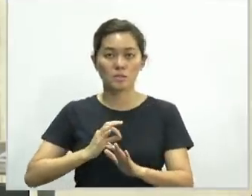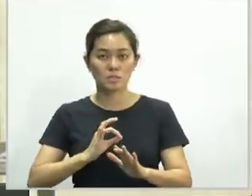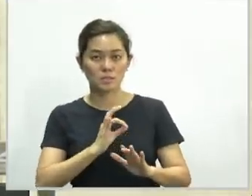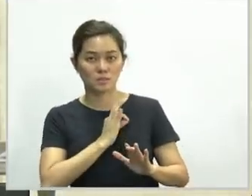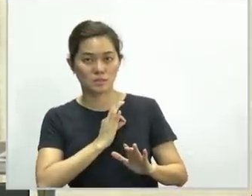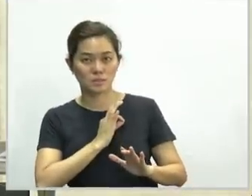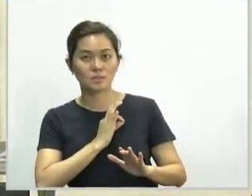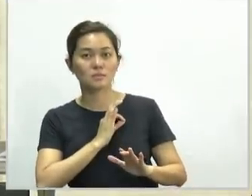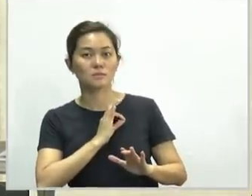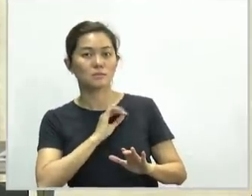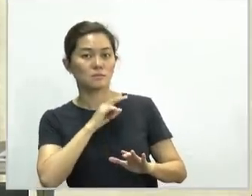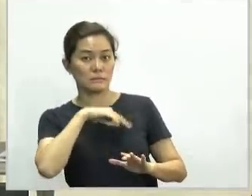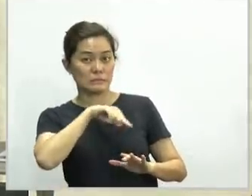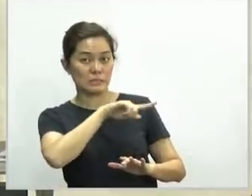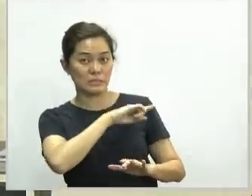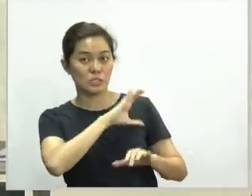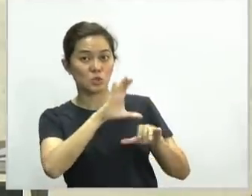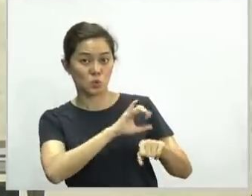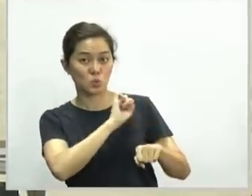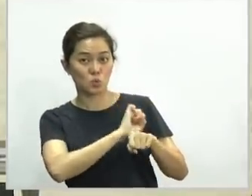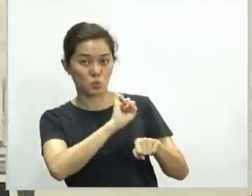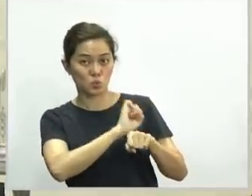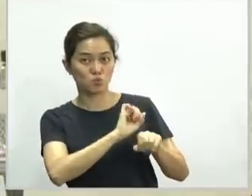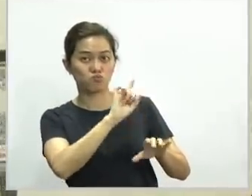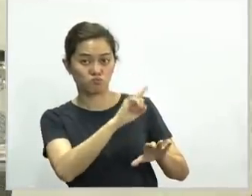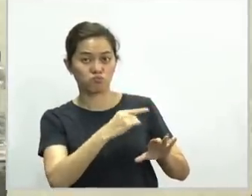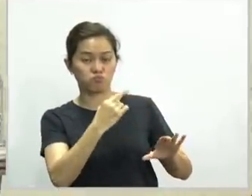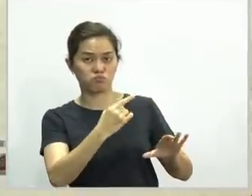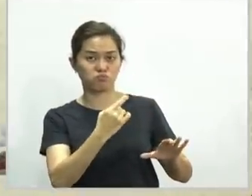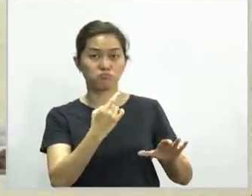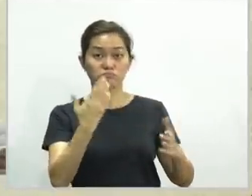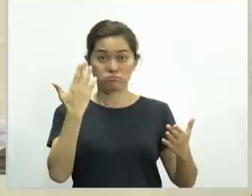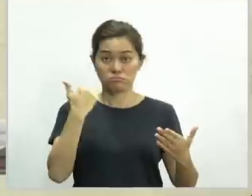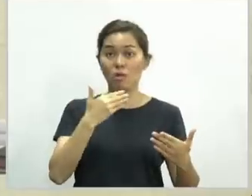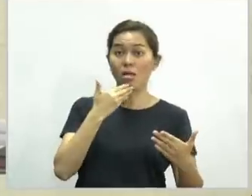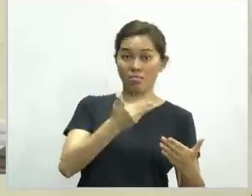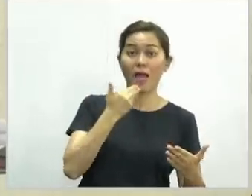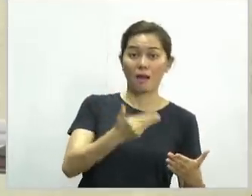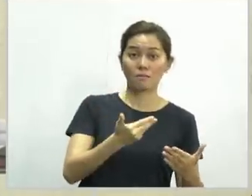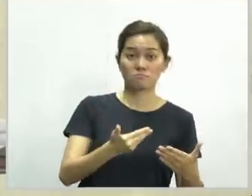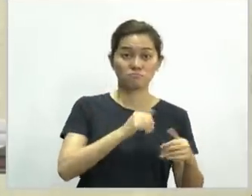their job. Why don't we thank all the staff?